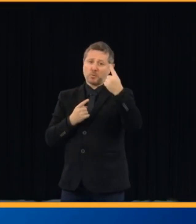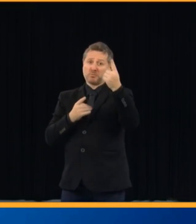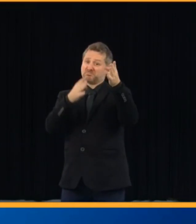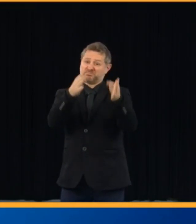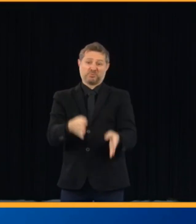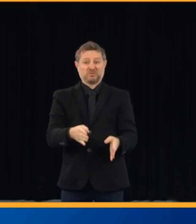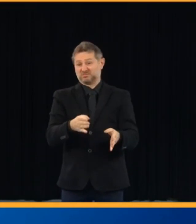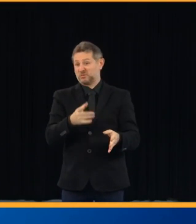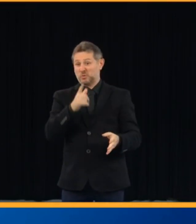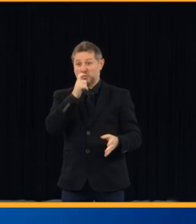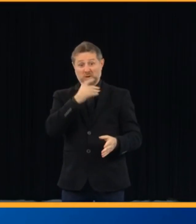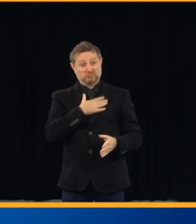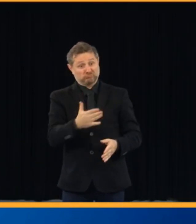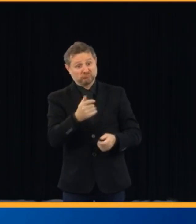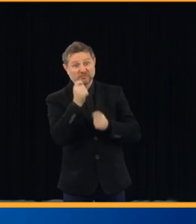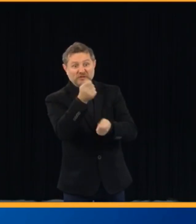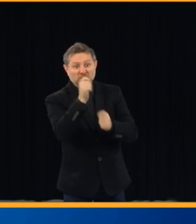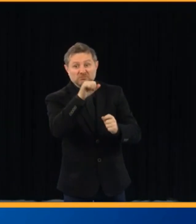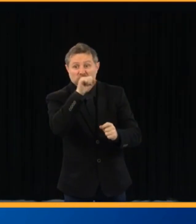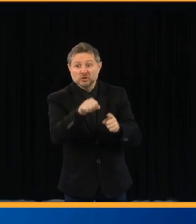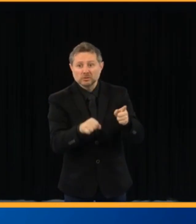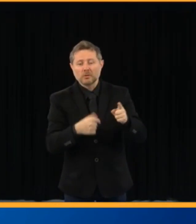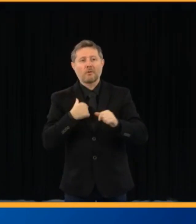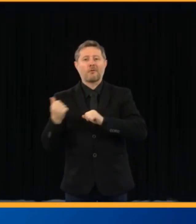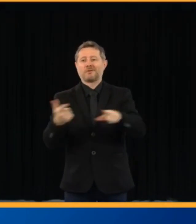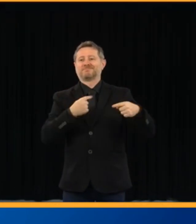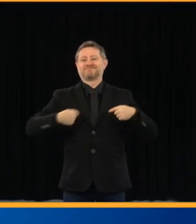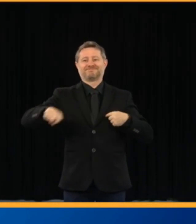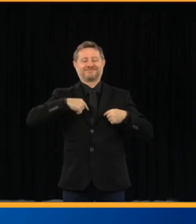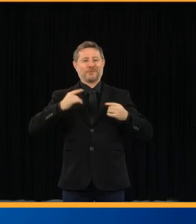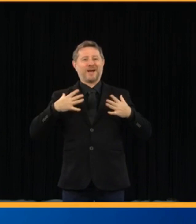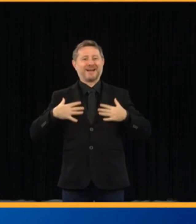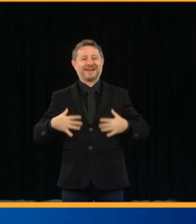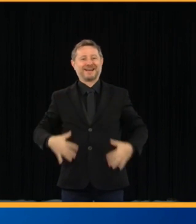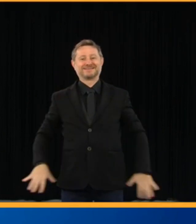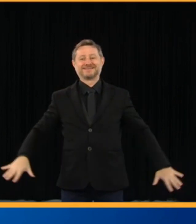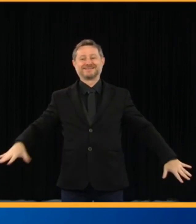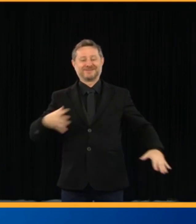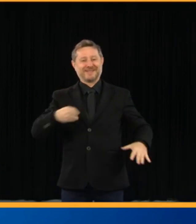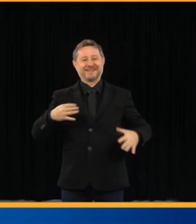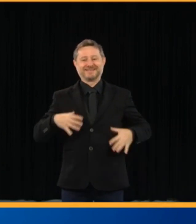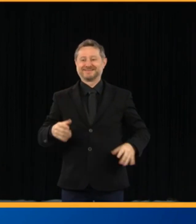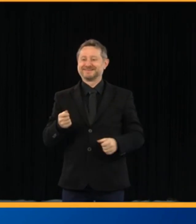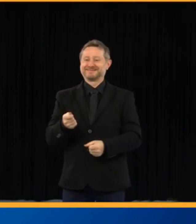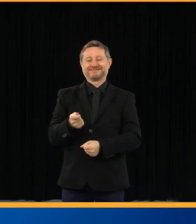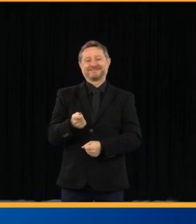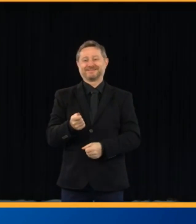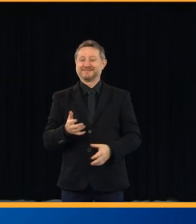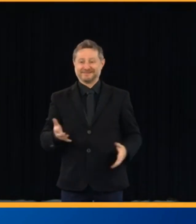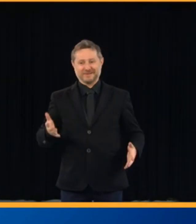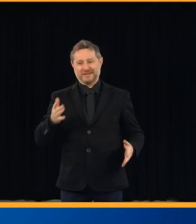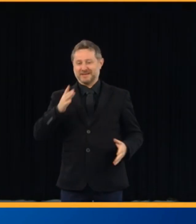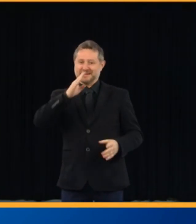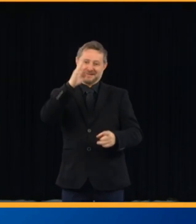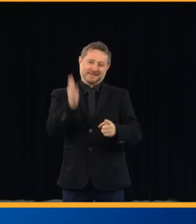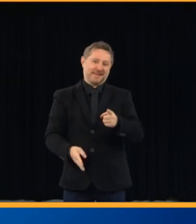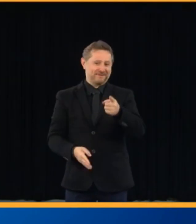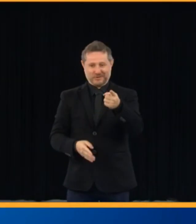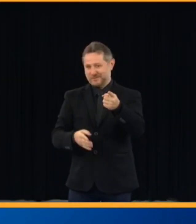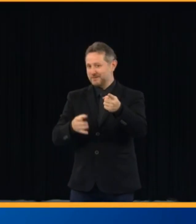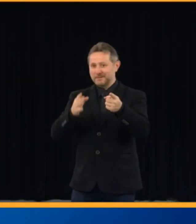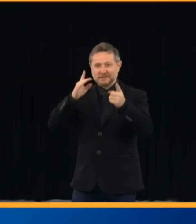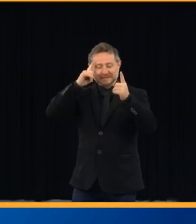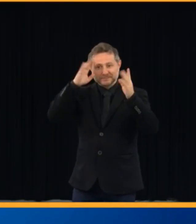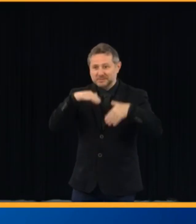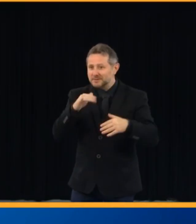who fishes in all white, because you have no expectation of getting any kind of fish or any type of